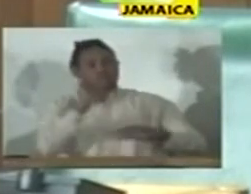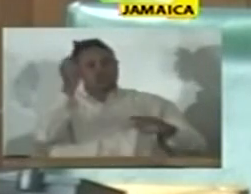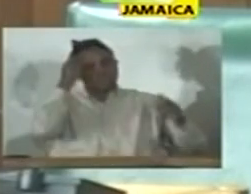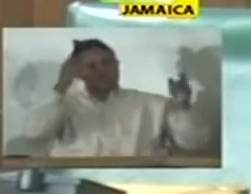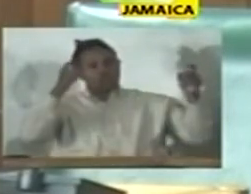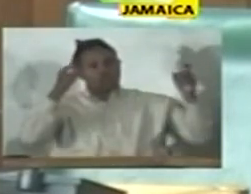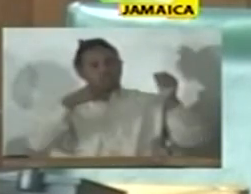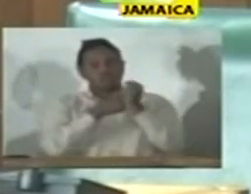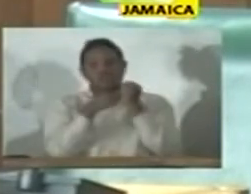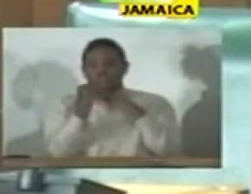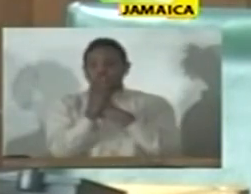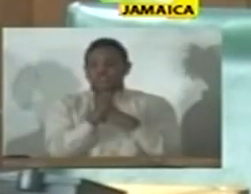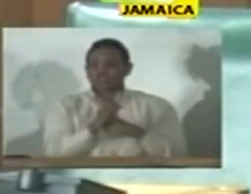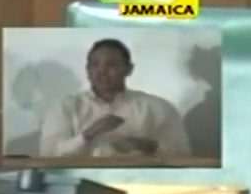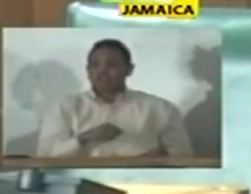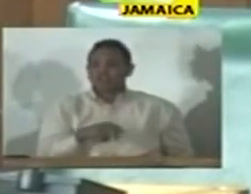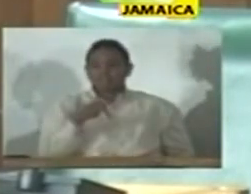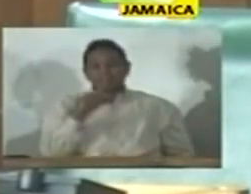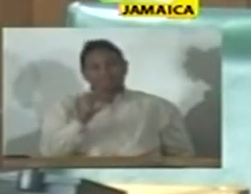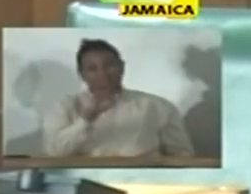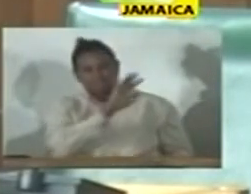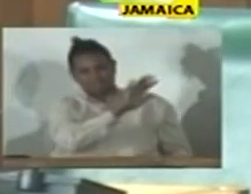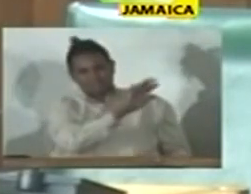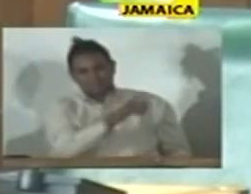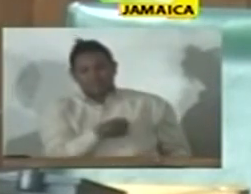PDF. And I think it's appropriate,